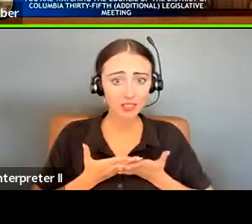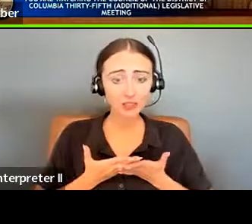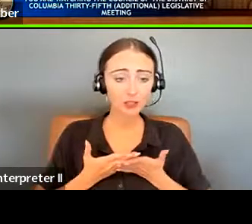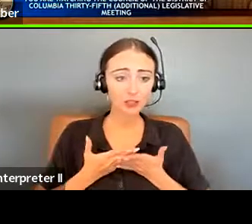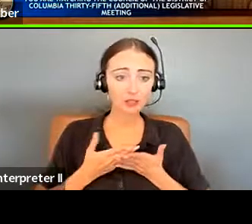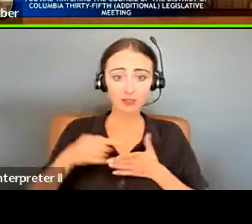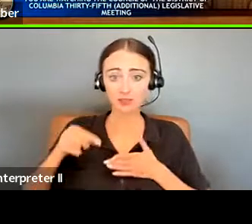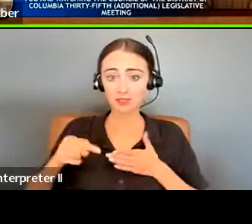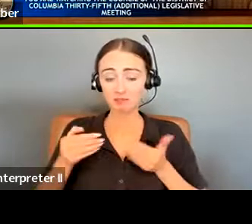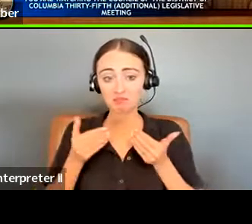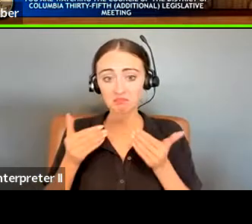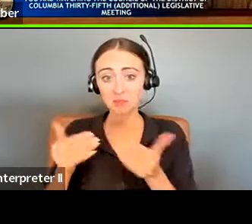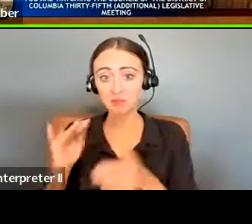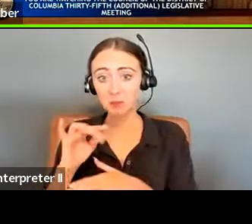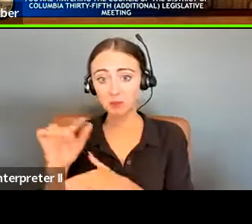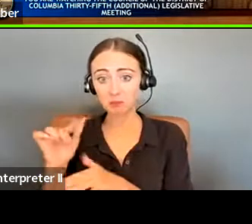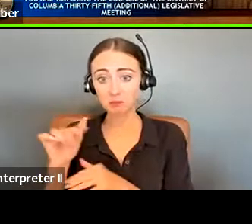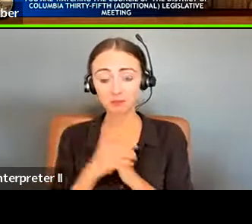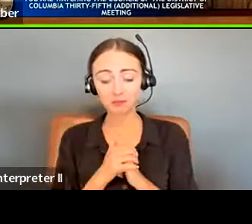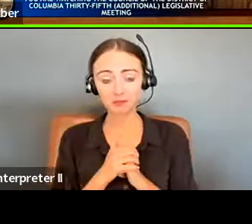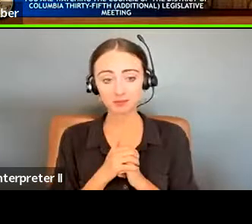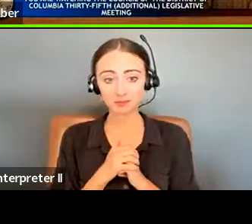moving this bill forward?